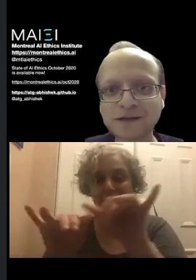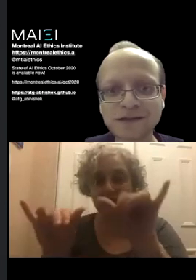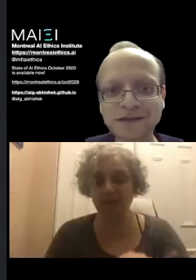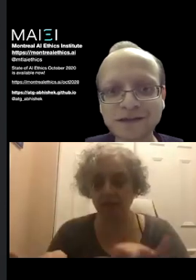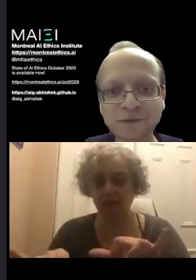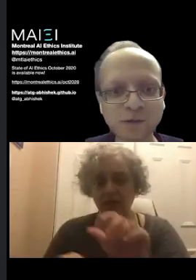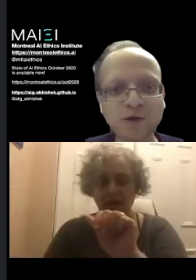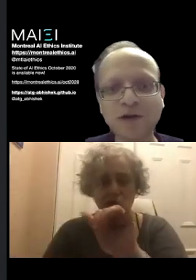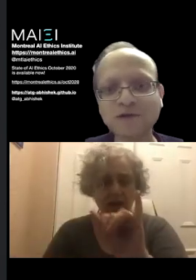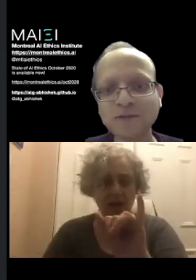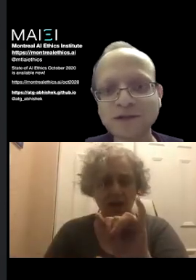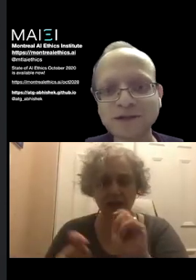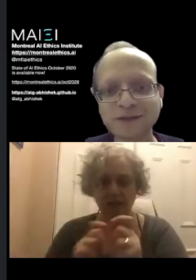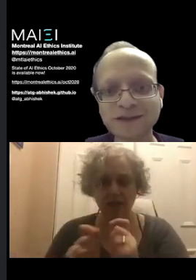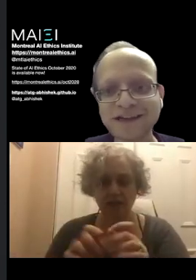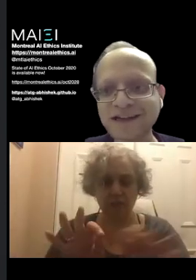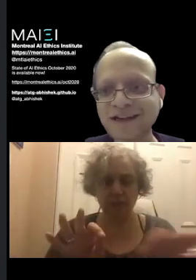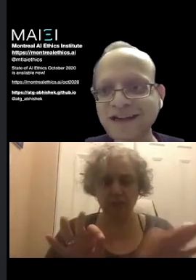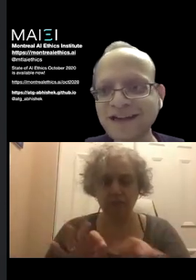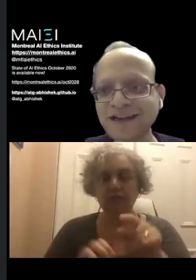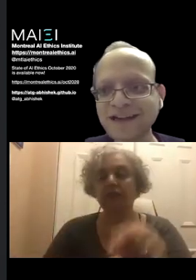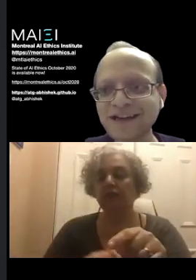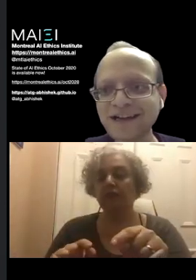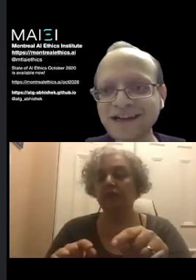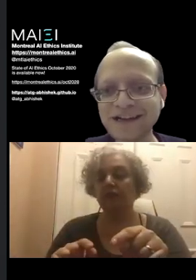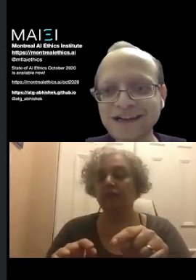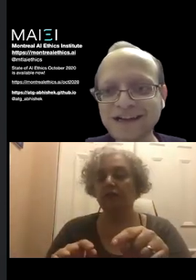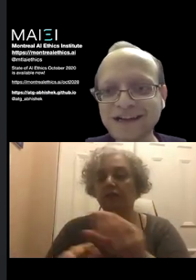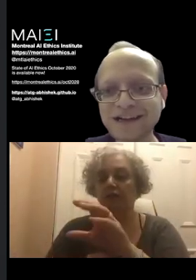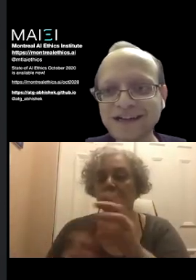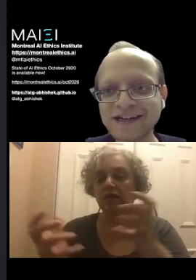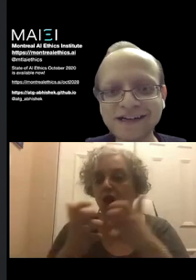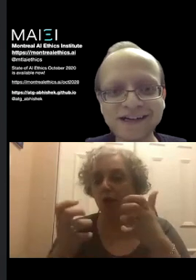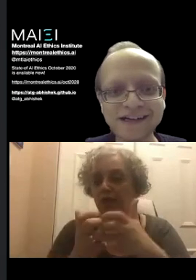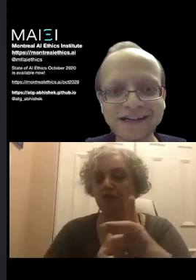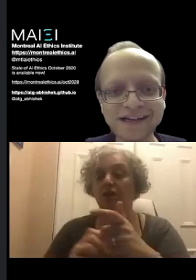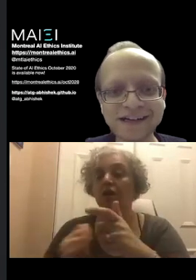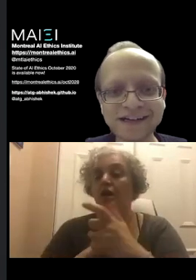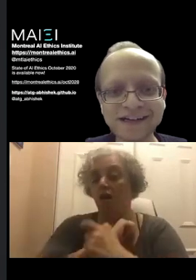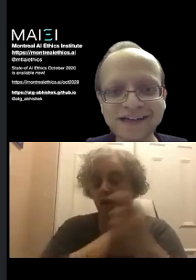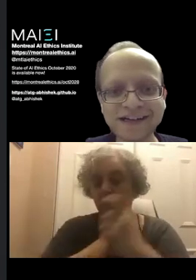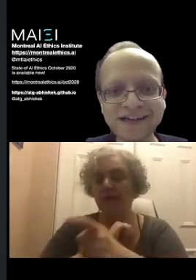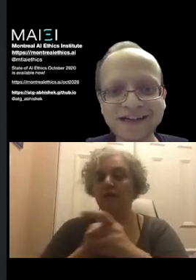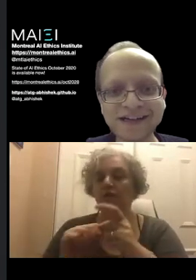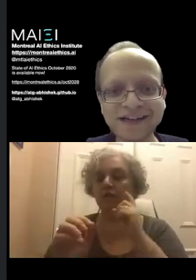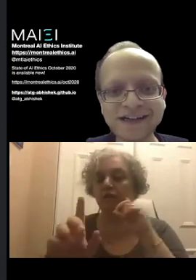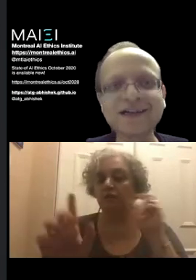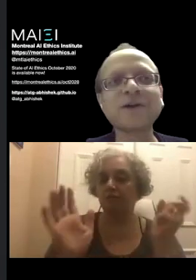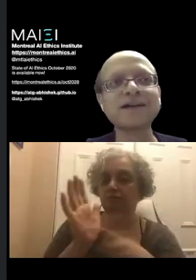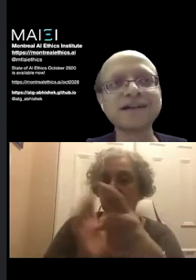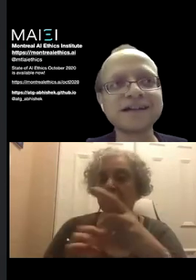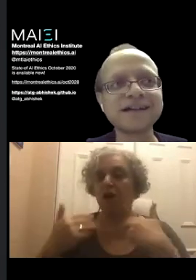that's happening? I might be going off topic here. This is a combination of automatic speech recognition and